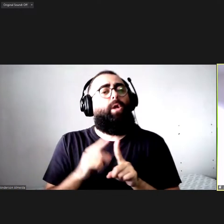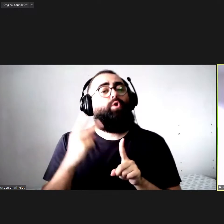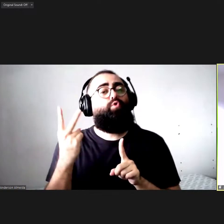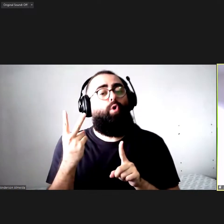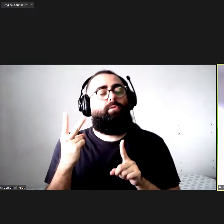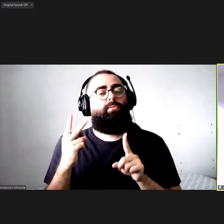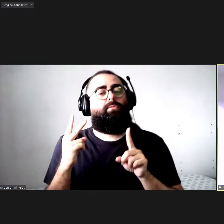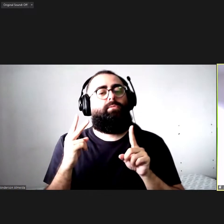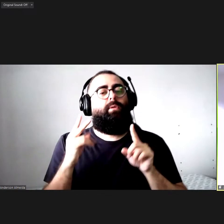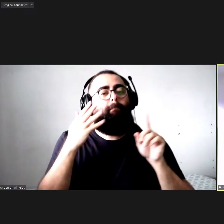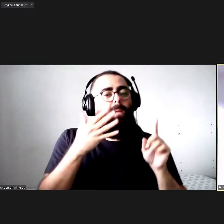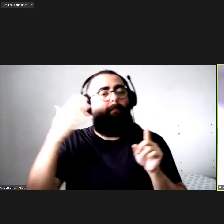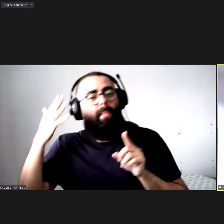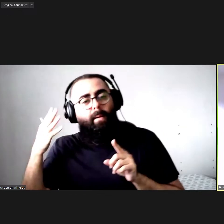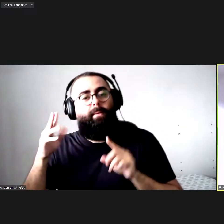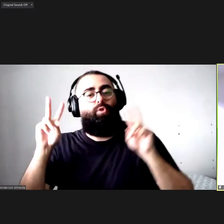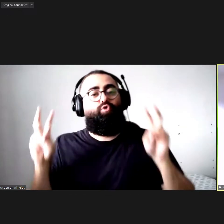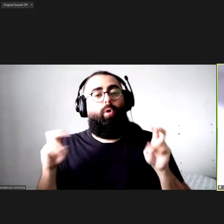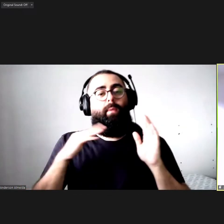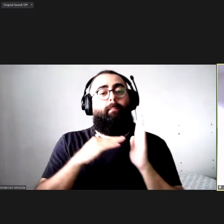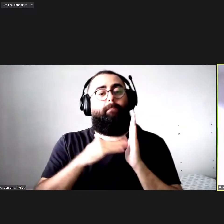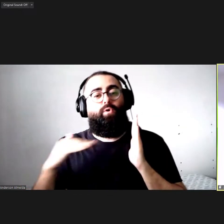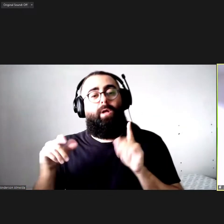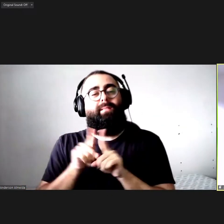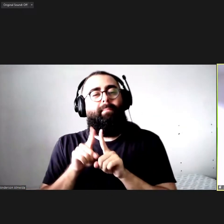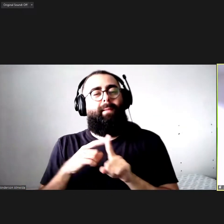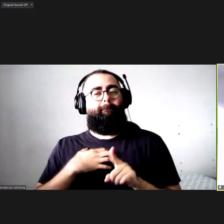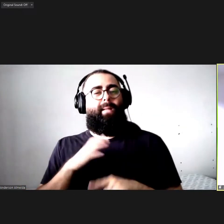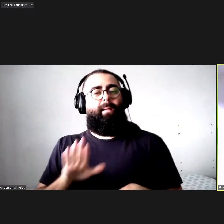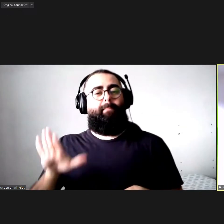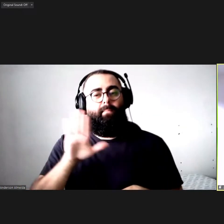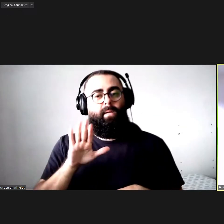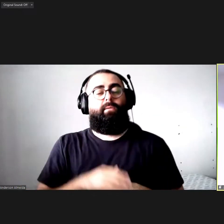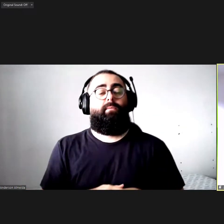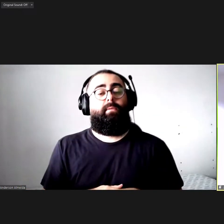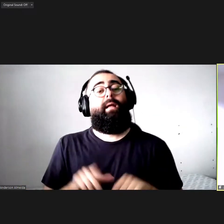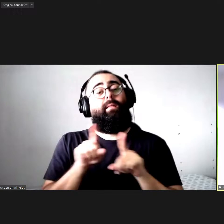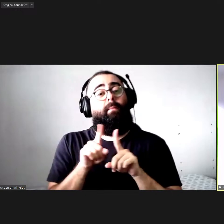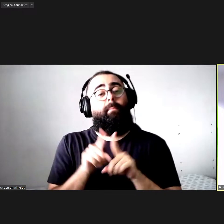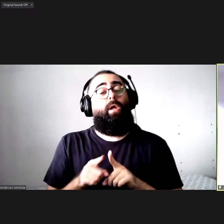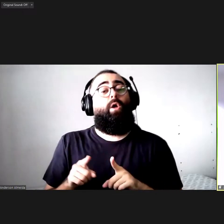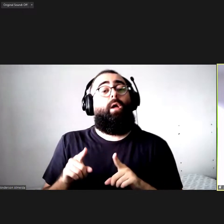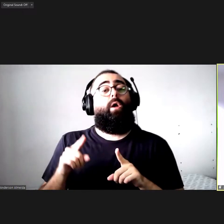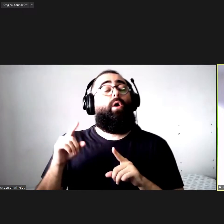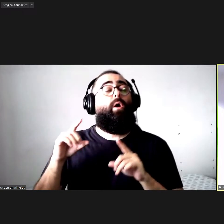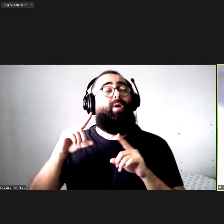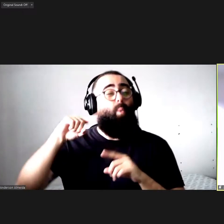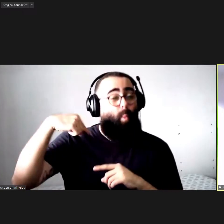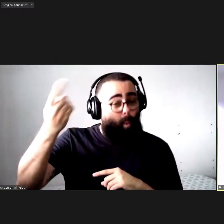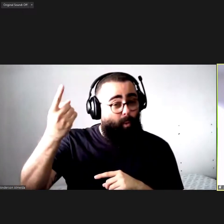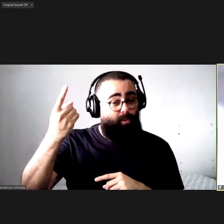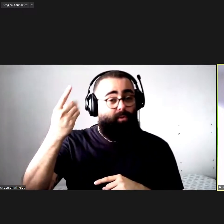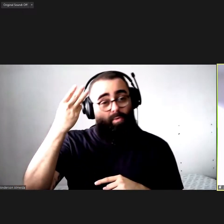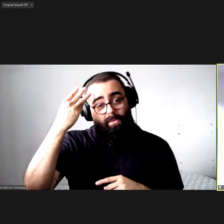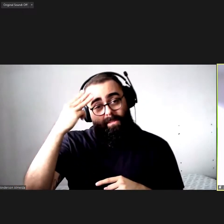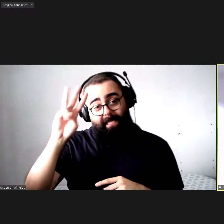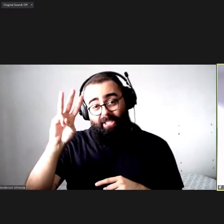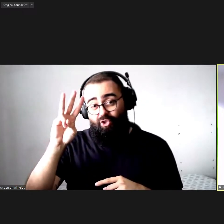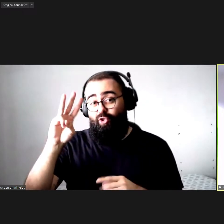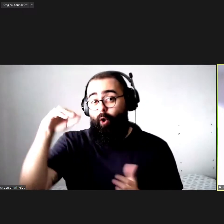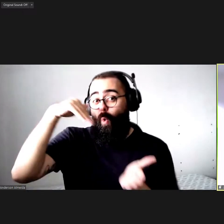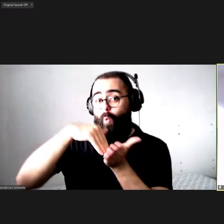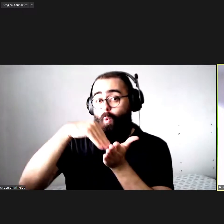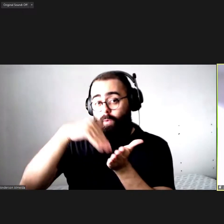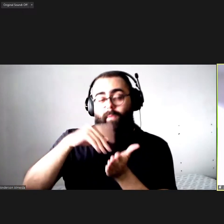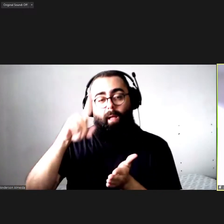pragmatics. Finally, on the last day of the conference, we'll have in the morning 2 sessions, the session